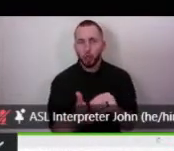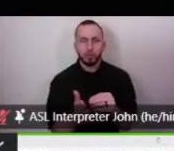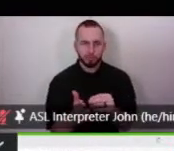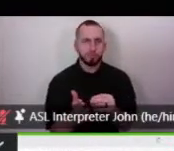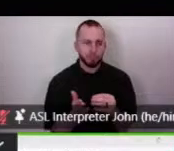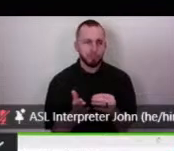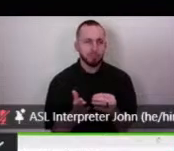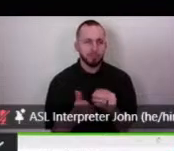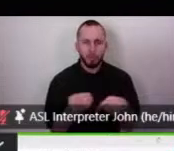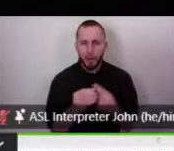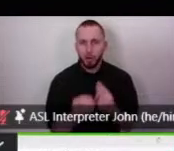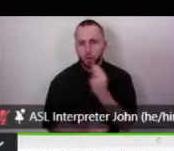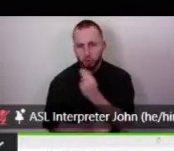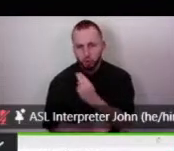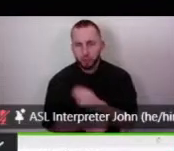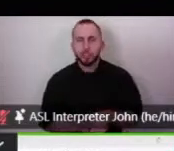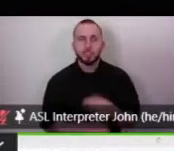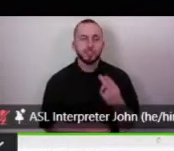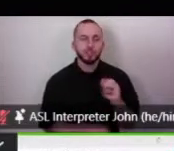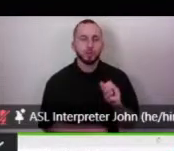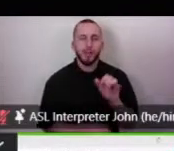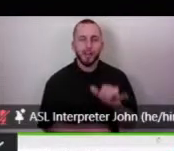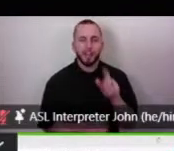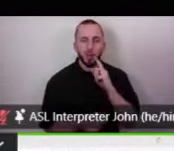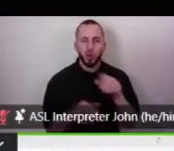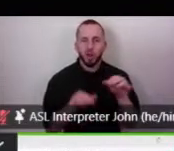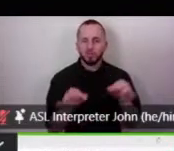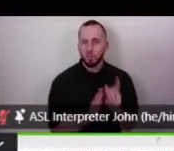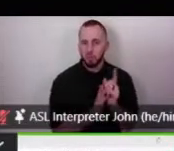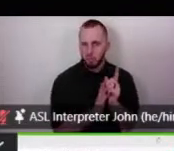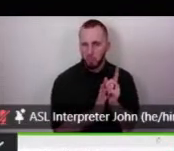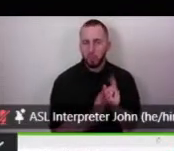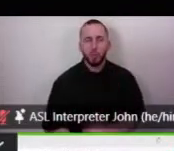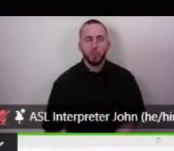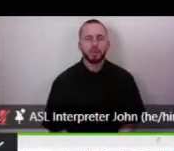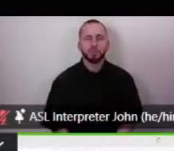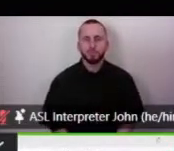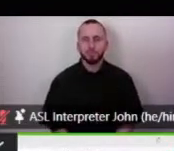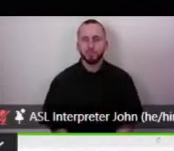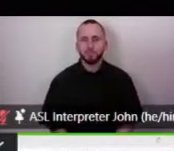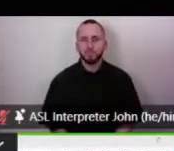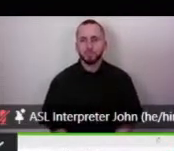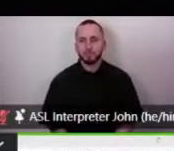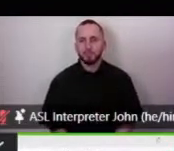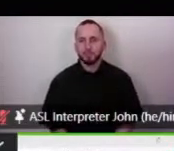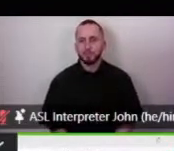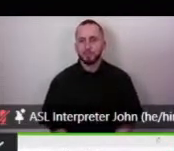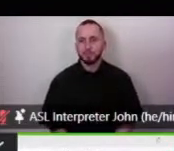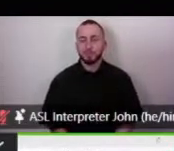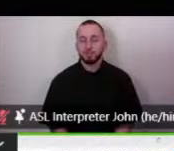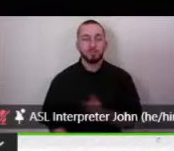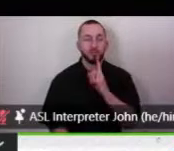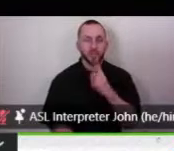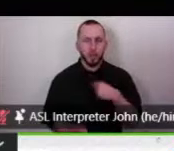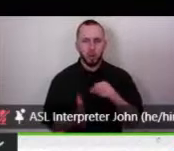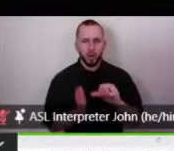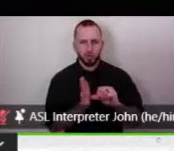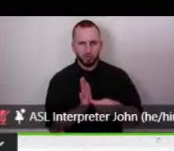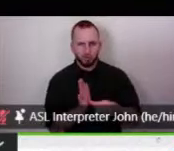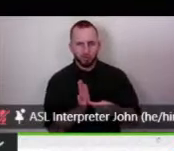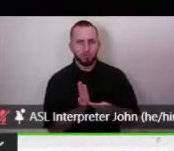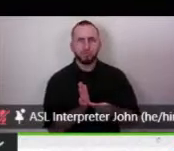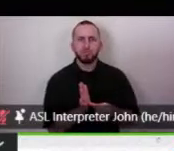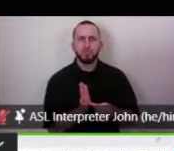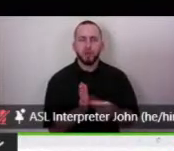and nutrition. So I'll have Haley introduce those in just a moment. But I did want to just highlight where some of those markets